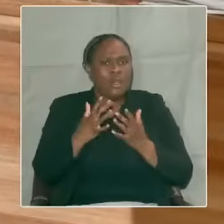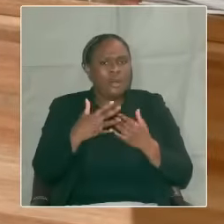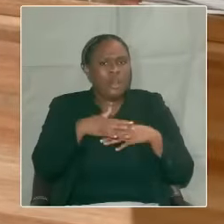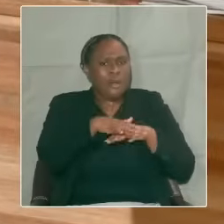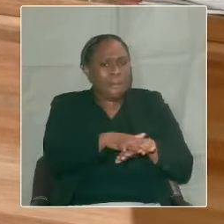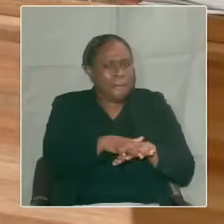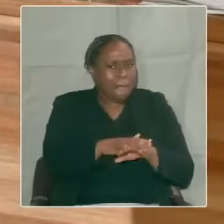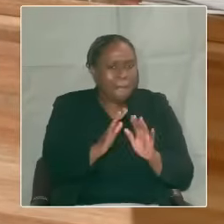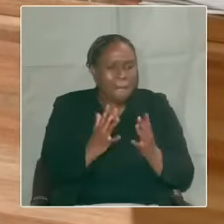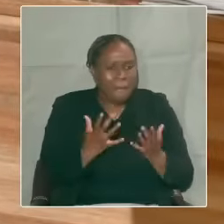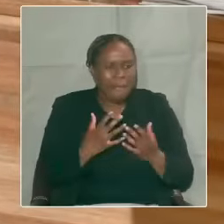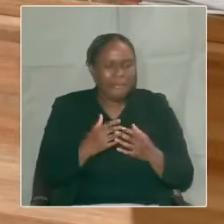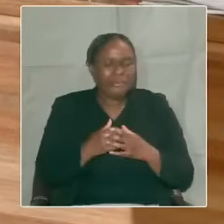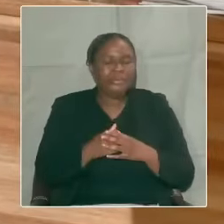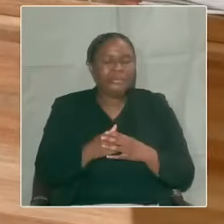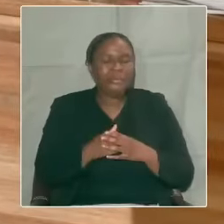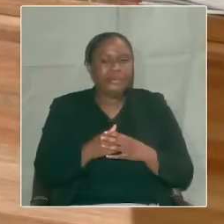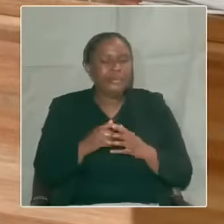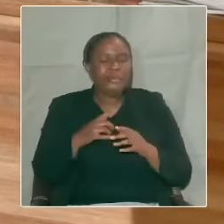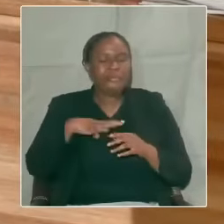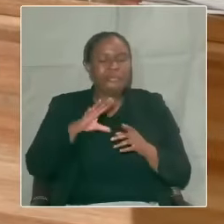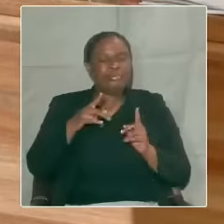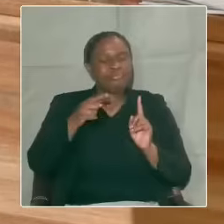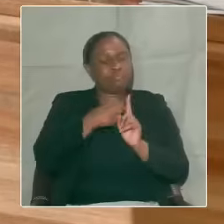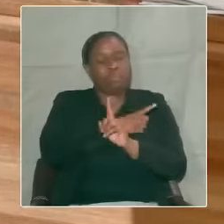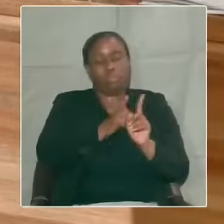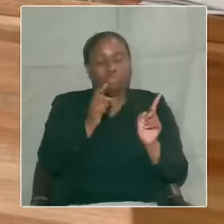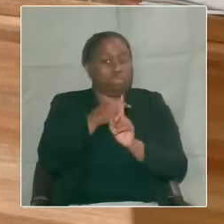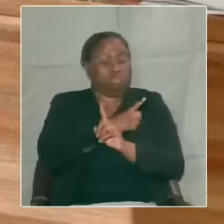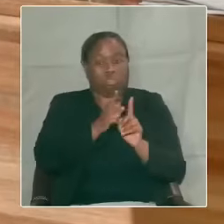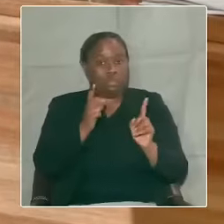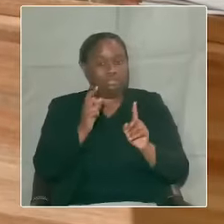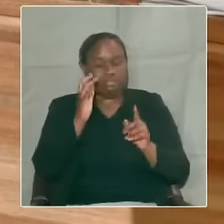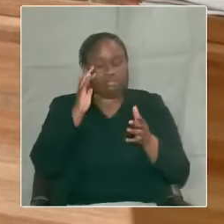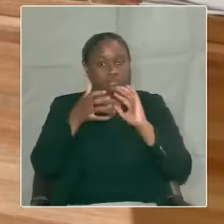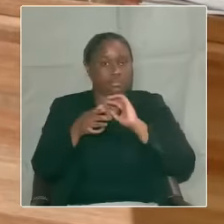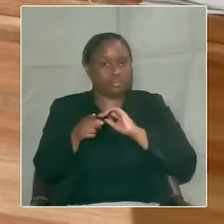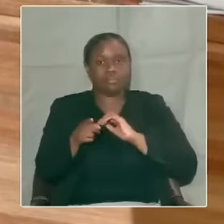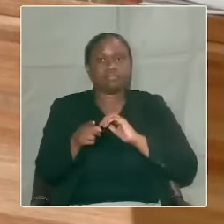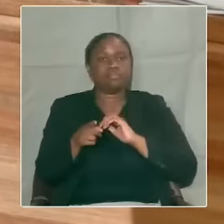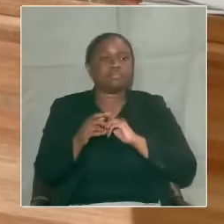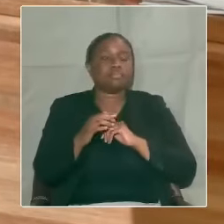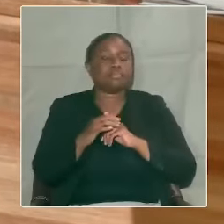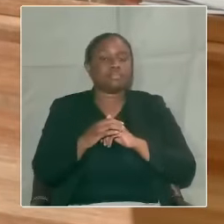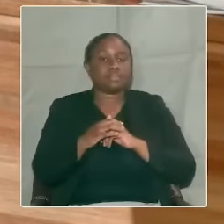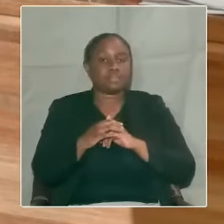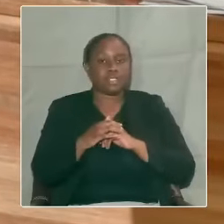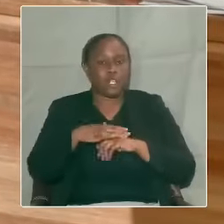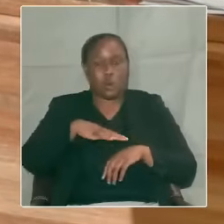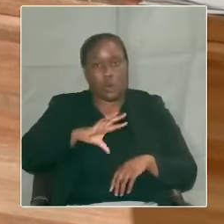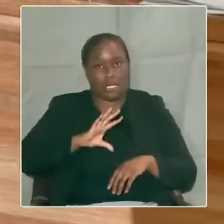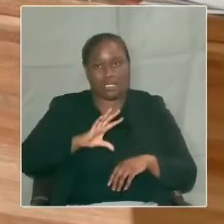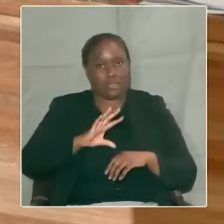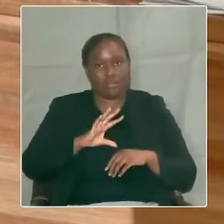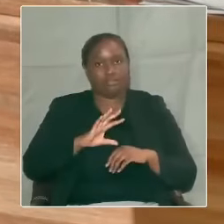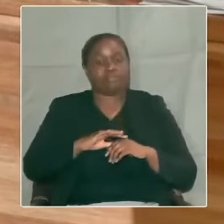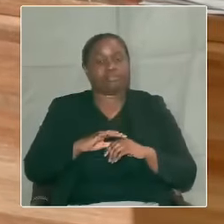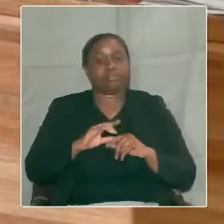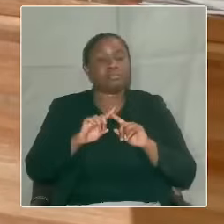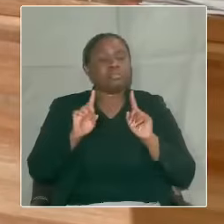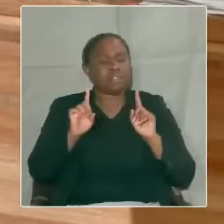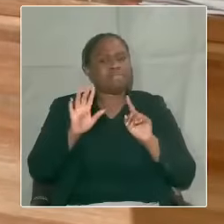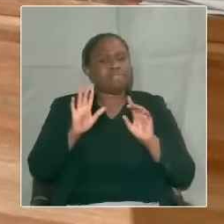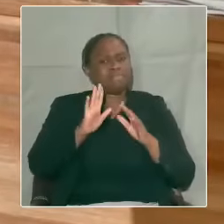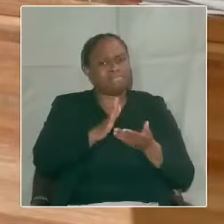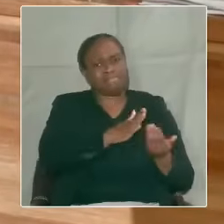implementation. But I don't want to take you out of sequence in your evidence. If then you can